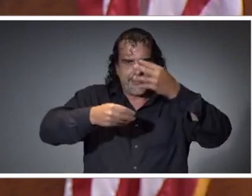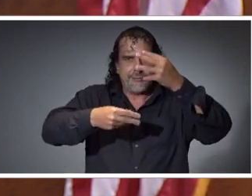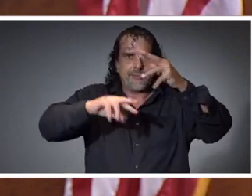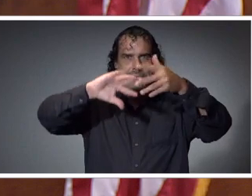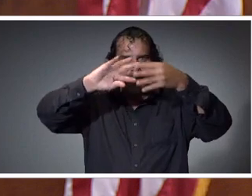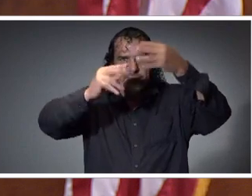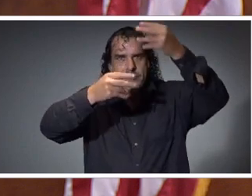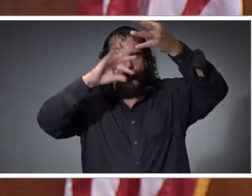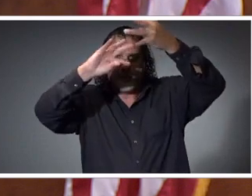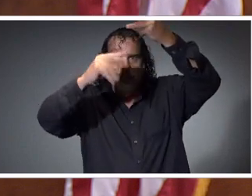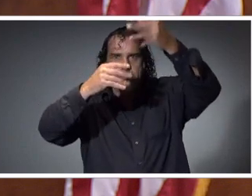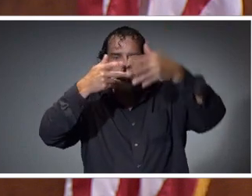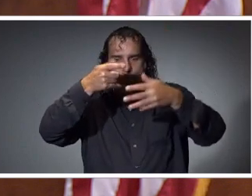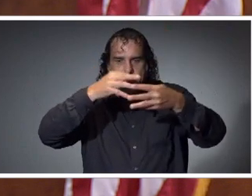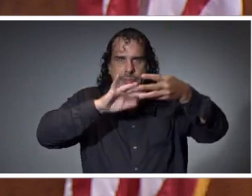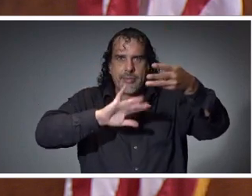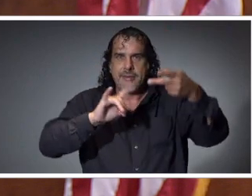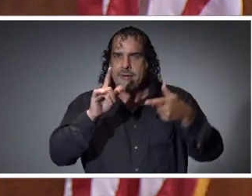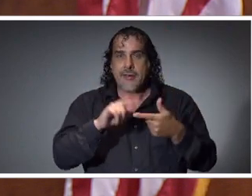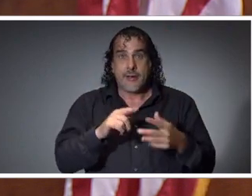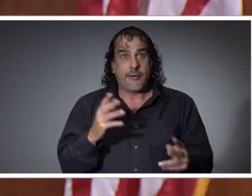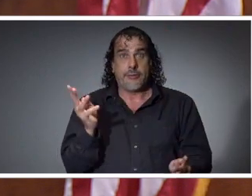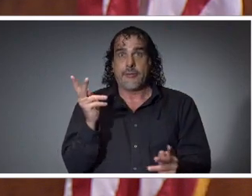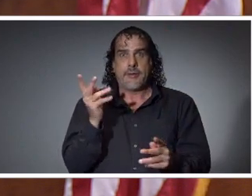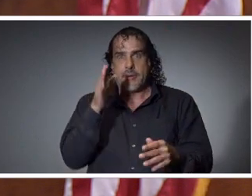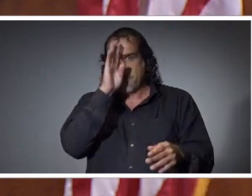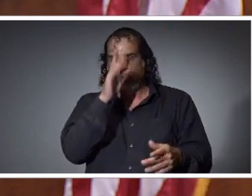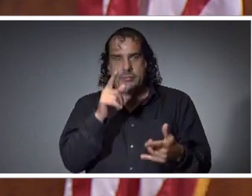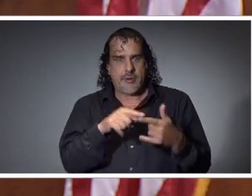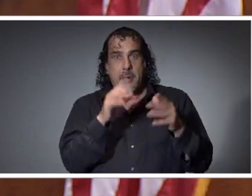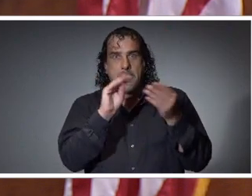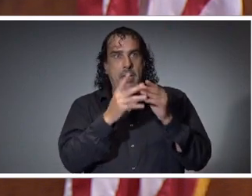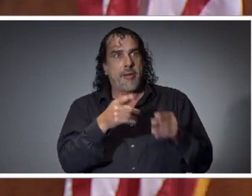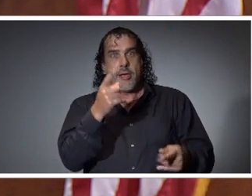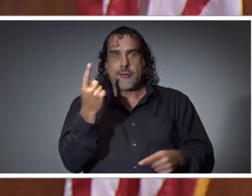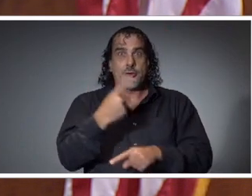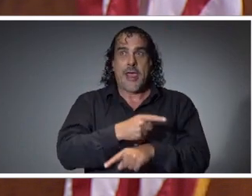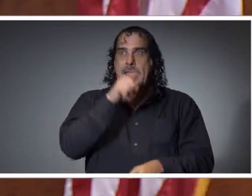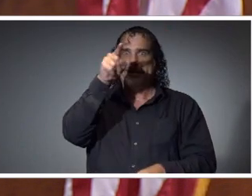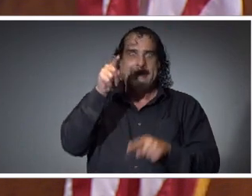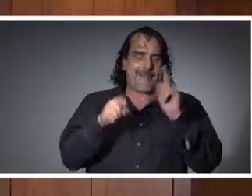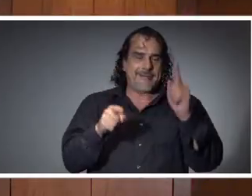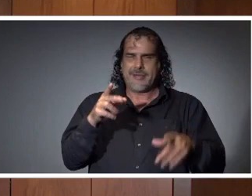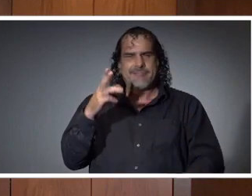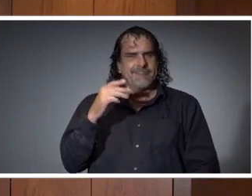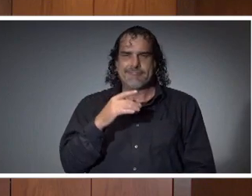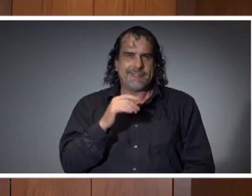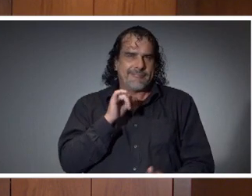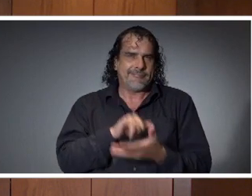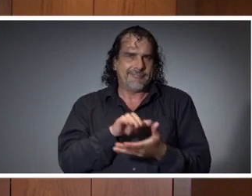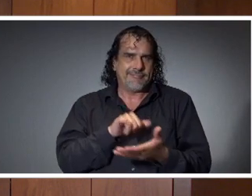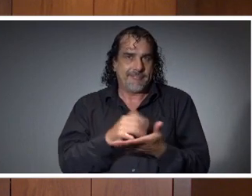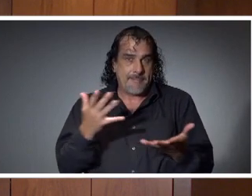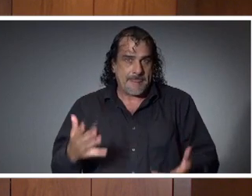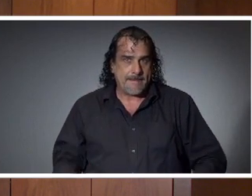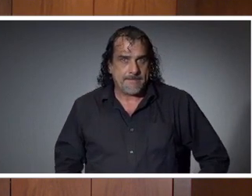it's not going to be just simple math to determine, okay, well, here's where we are on any one particular given week.